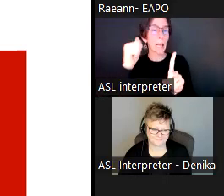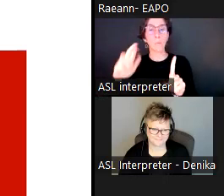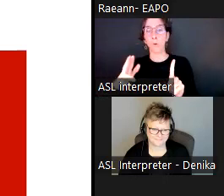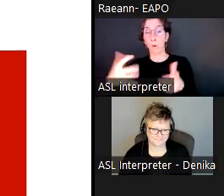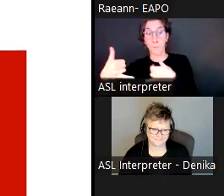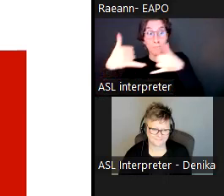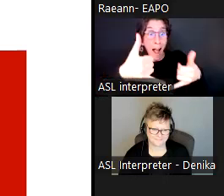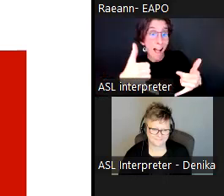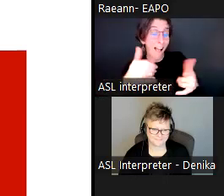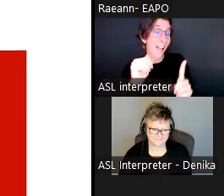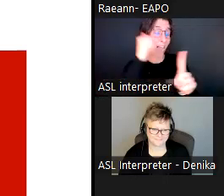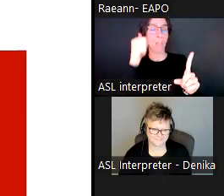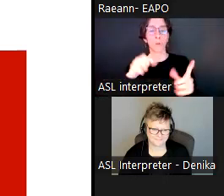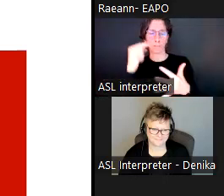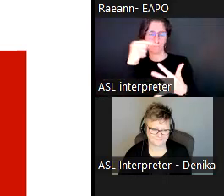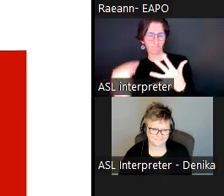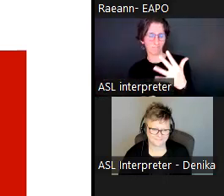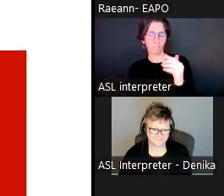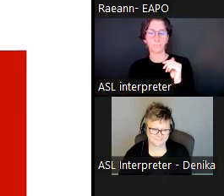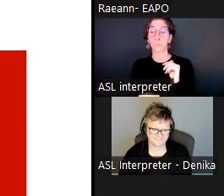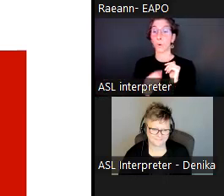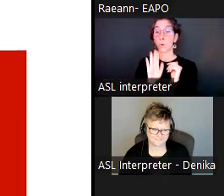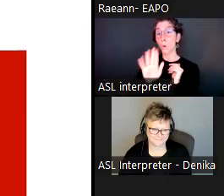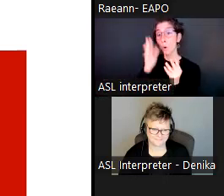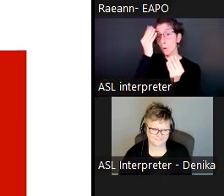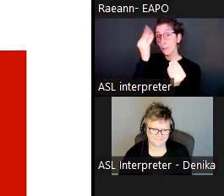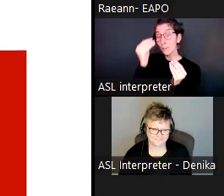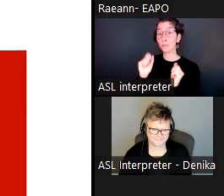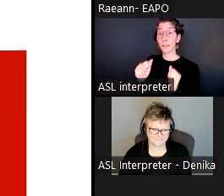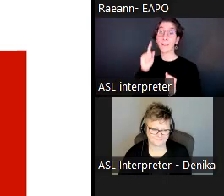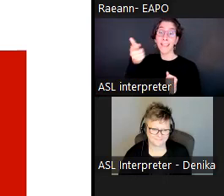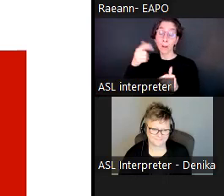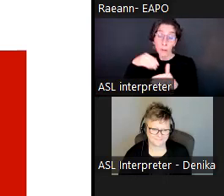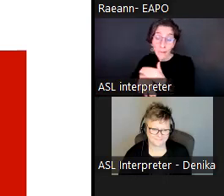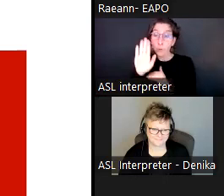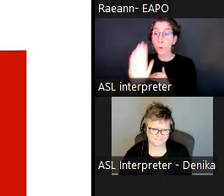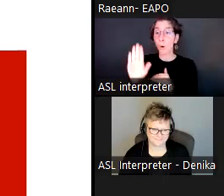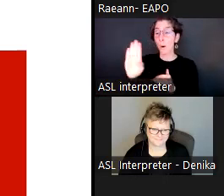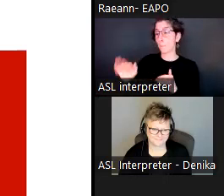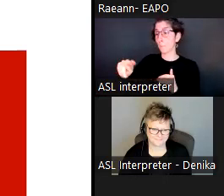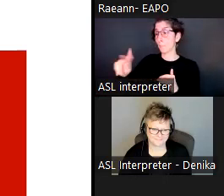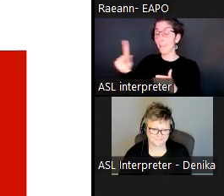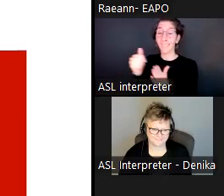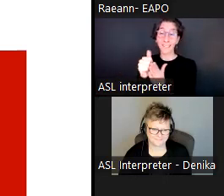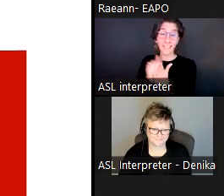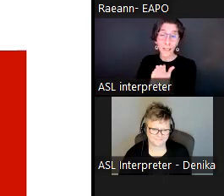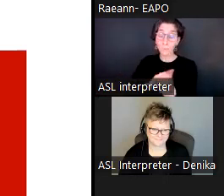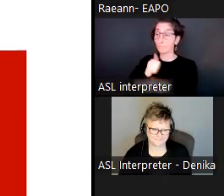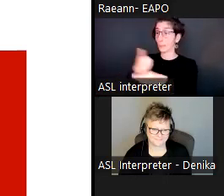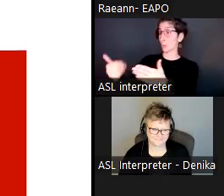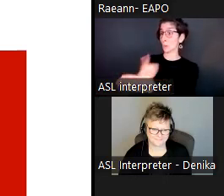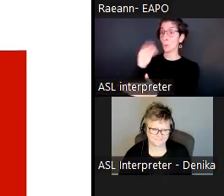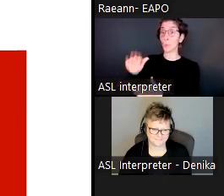So this information can be used like to access your bank accounts, open new bank accounts, get credit